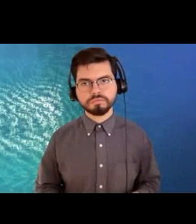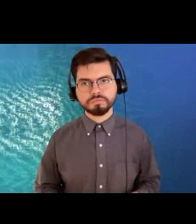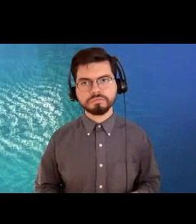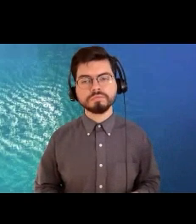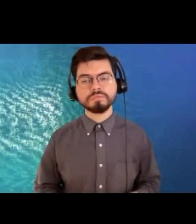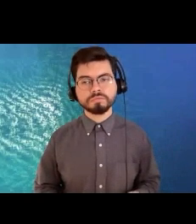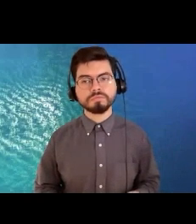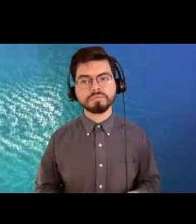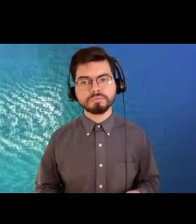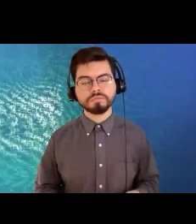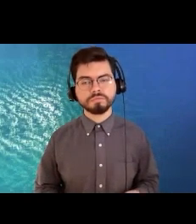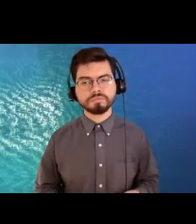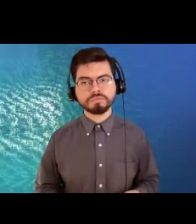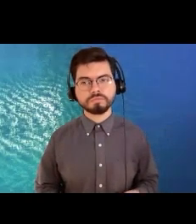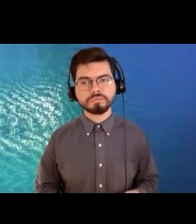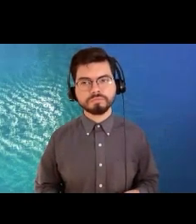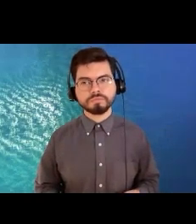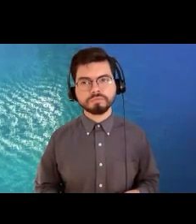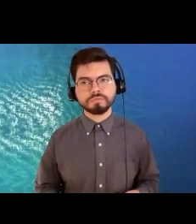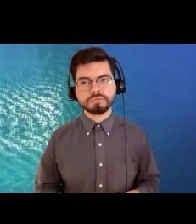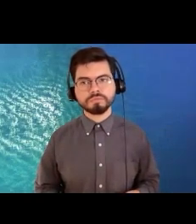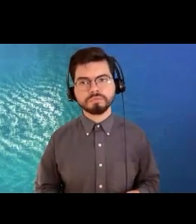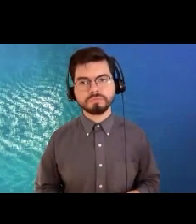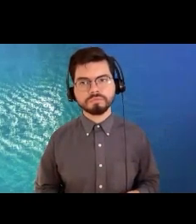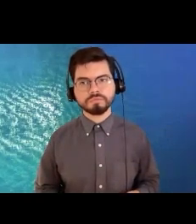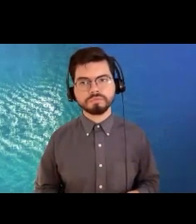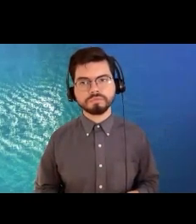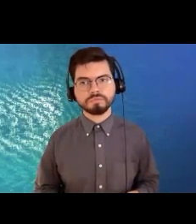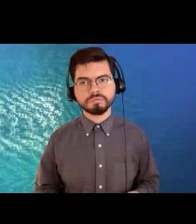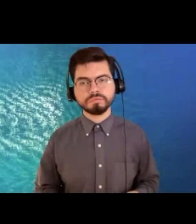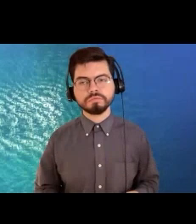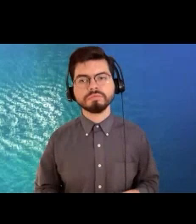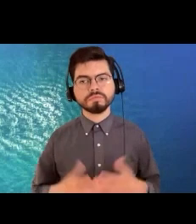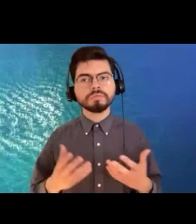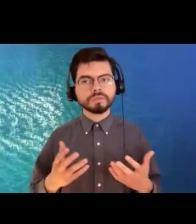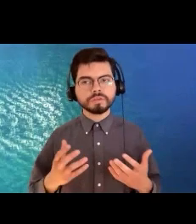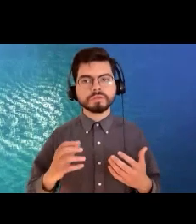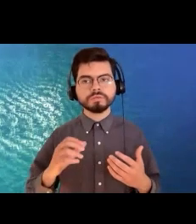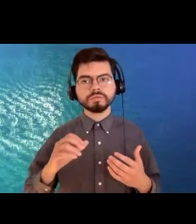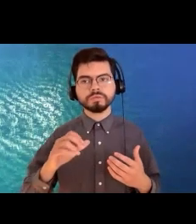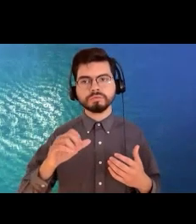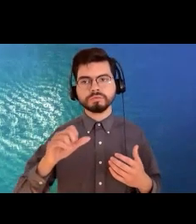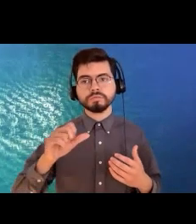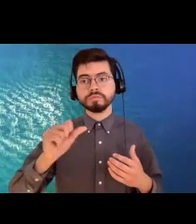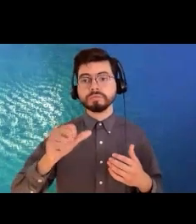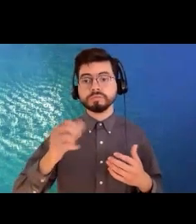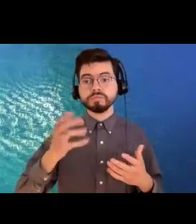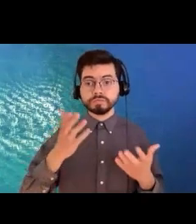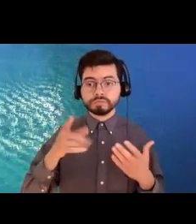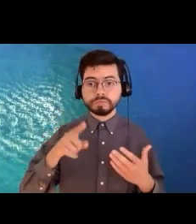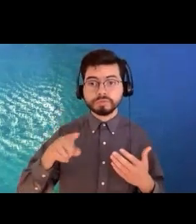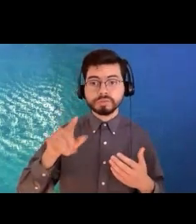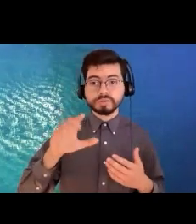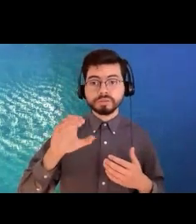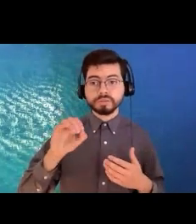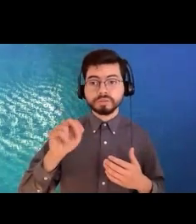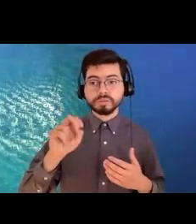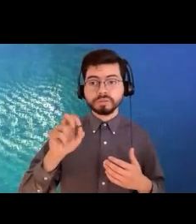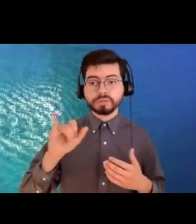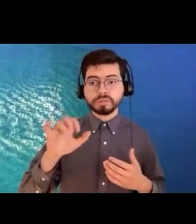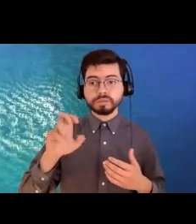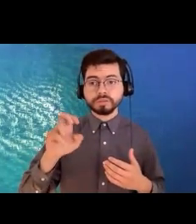so, Employees, yeah. Yeah, I wonder if like our concession folks could make sure that gets out to